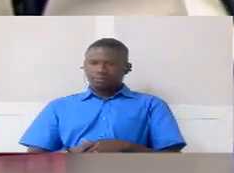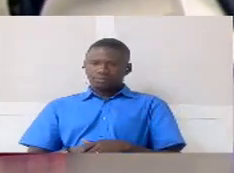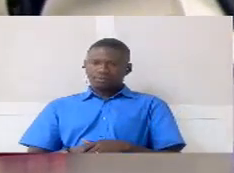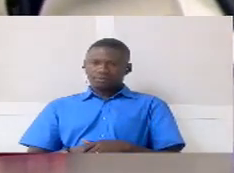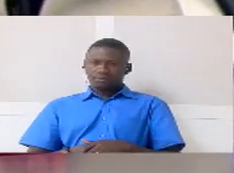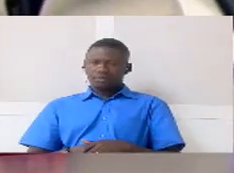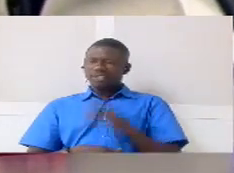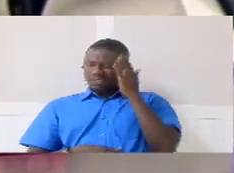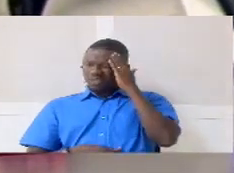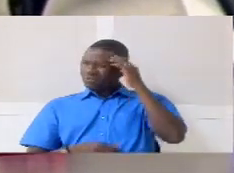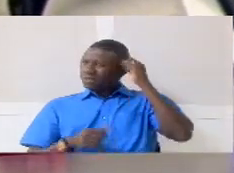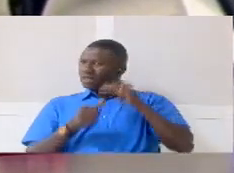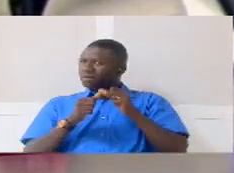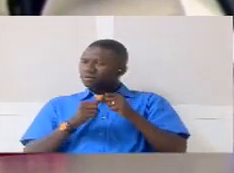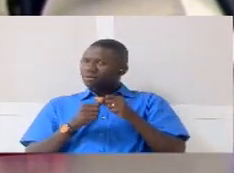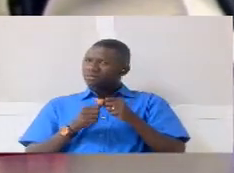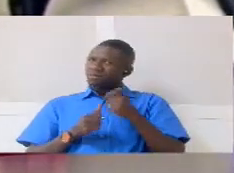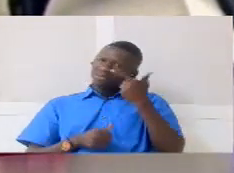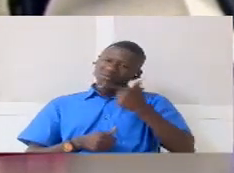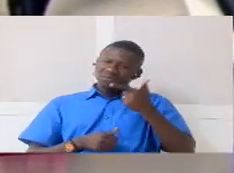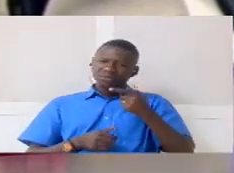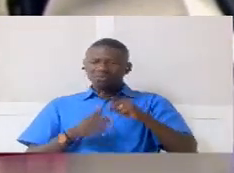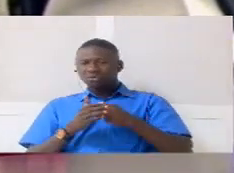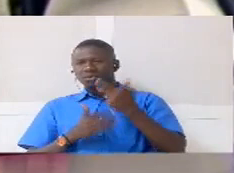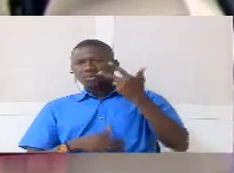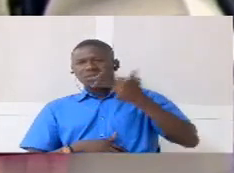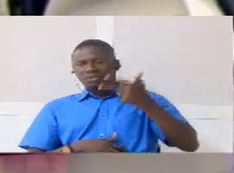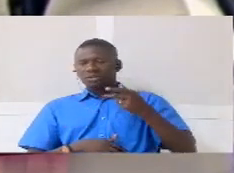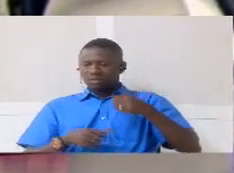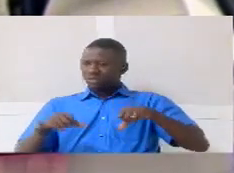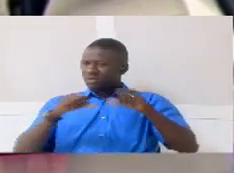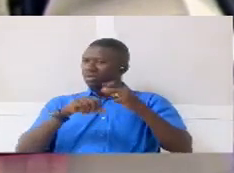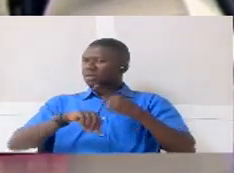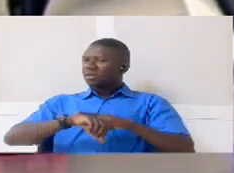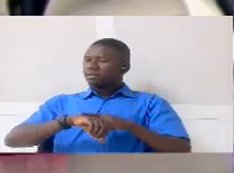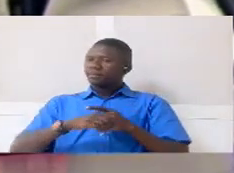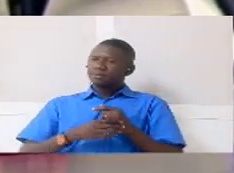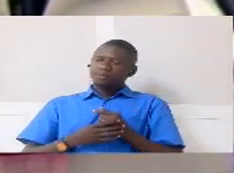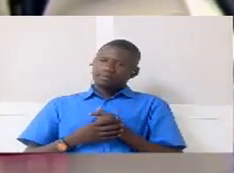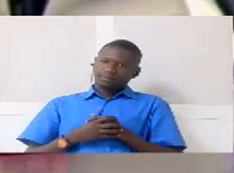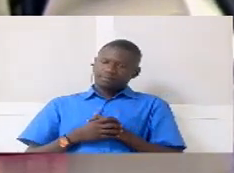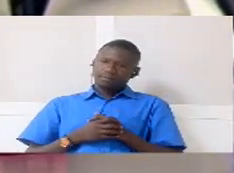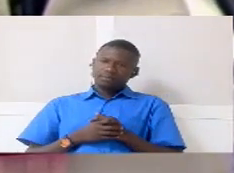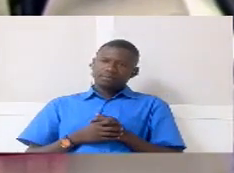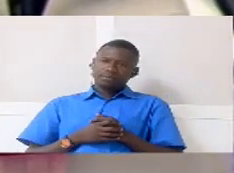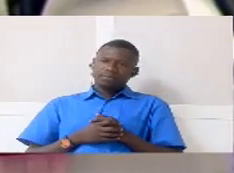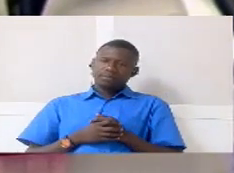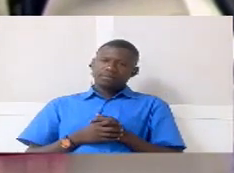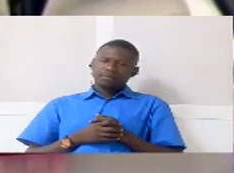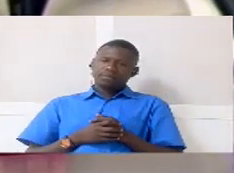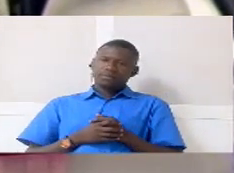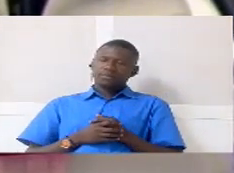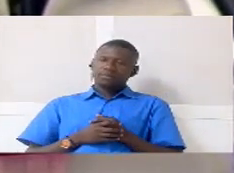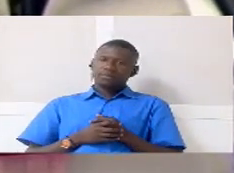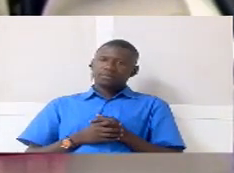Around 2018, I think. 2018 mafangola. And that was the death of Mr. Luis Gomez, right?